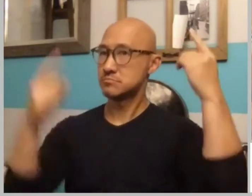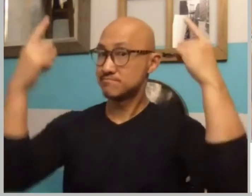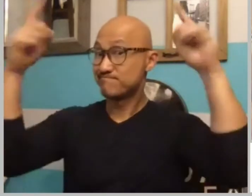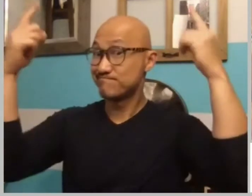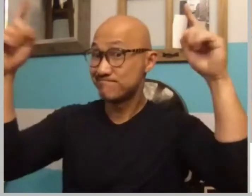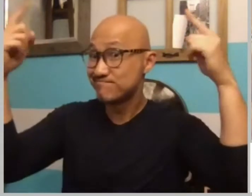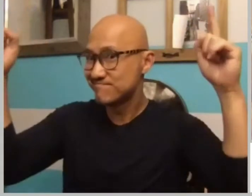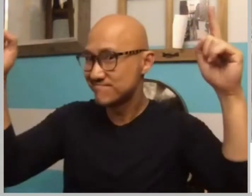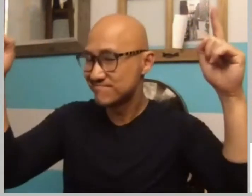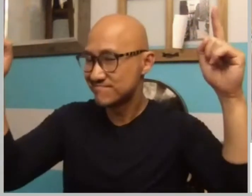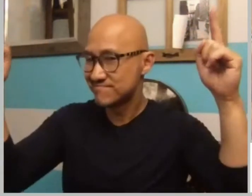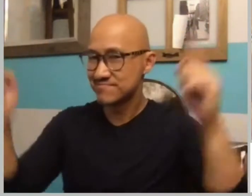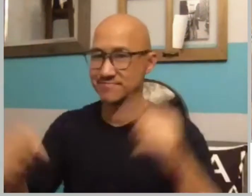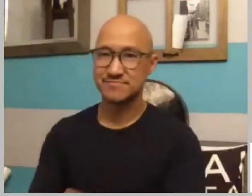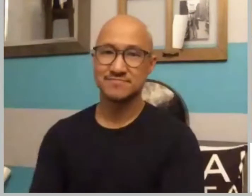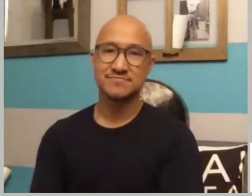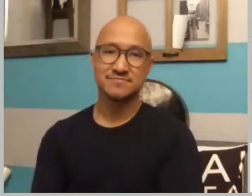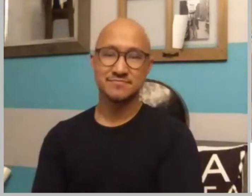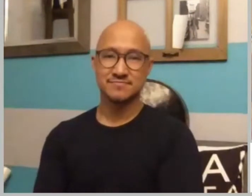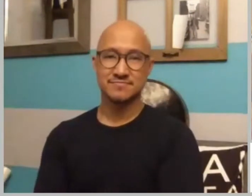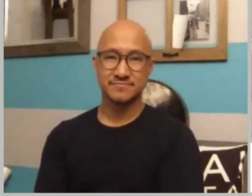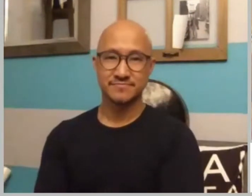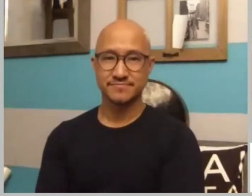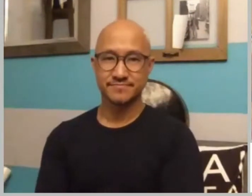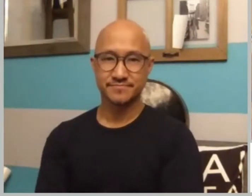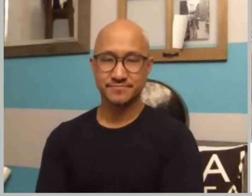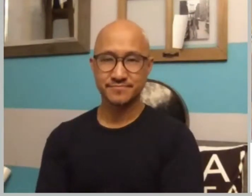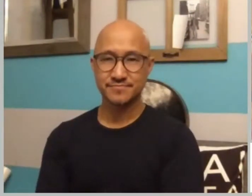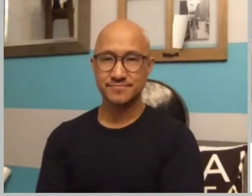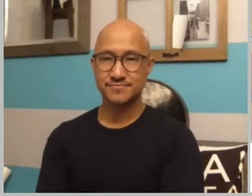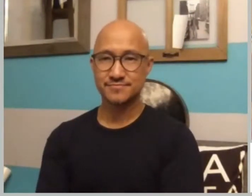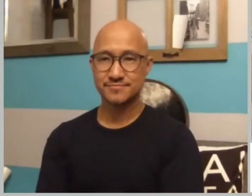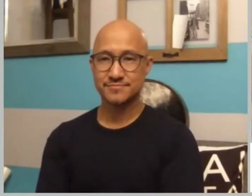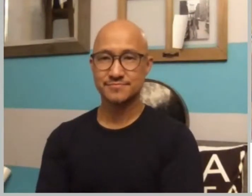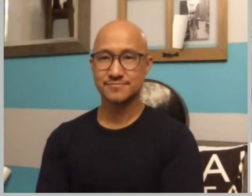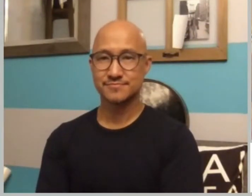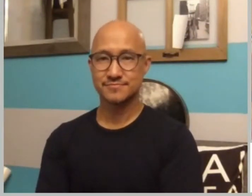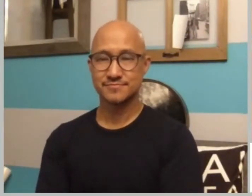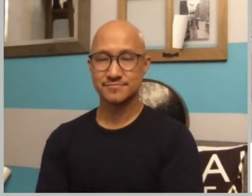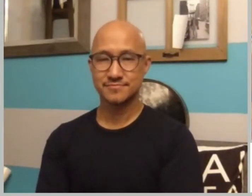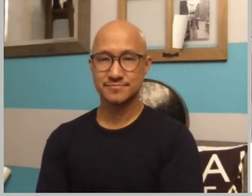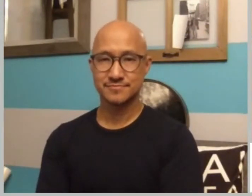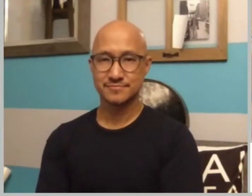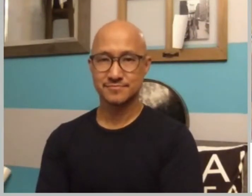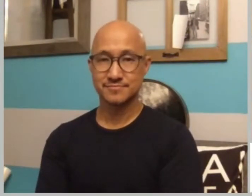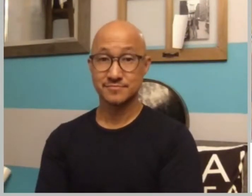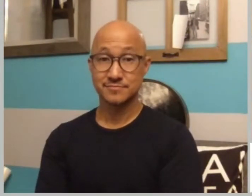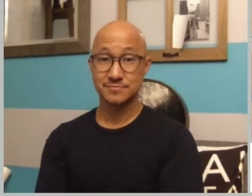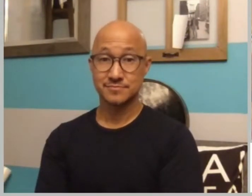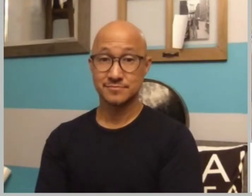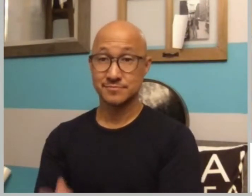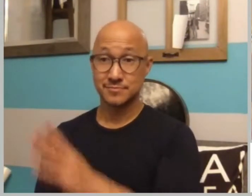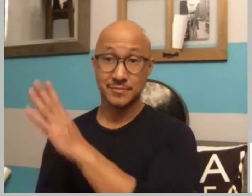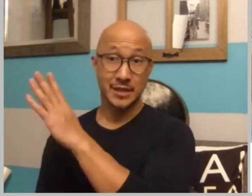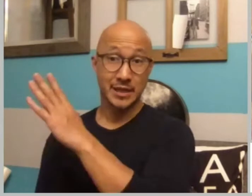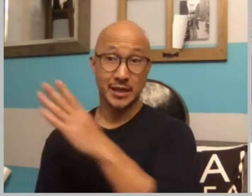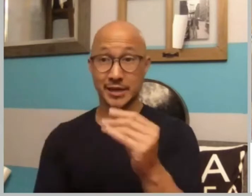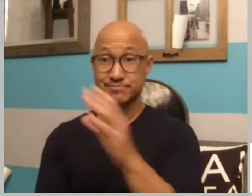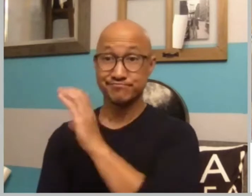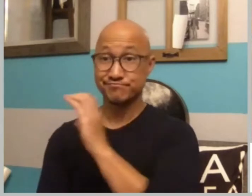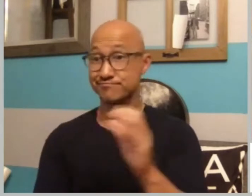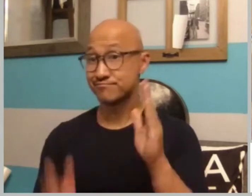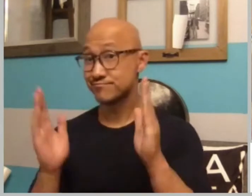was very hostile towards Christians because in the first century, many of them refused to, worship